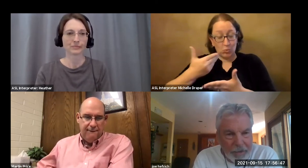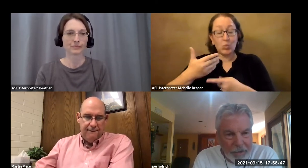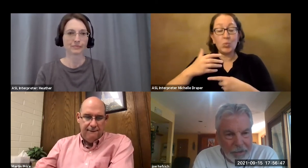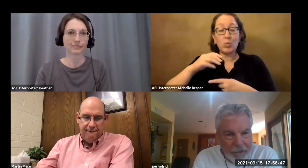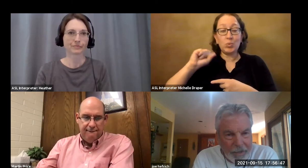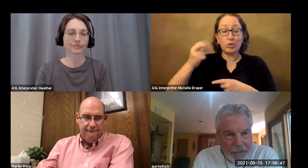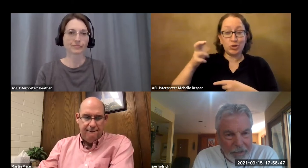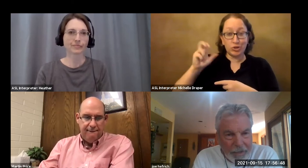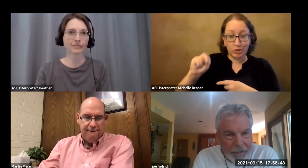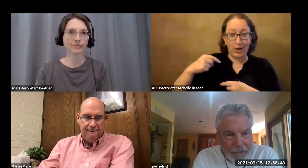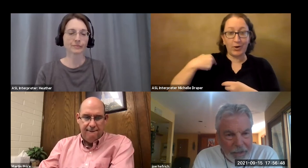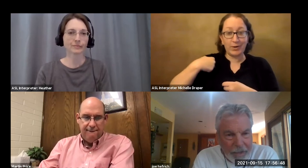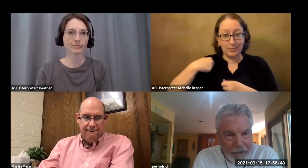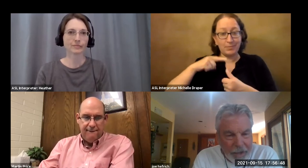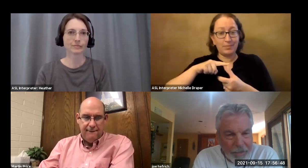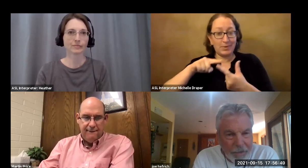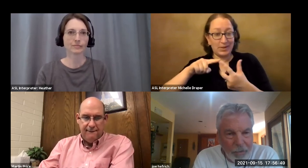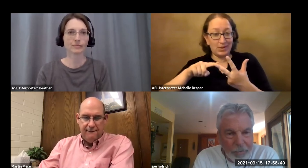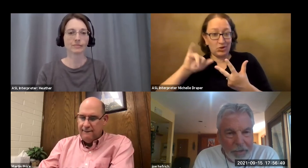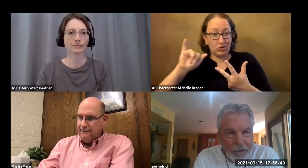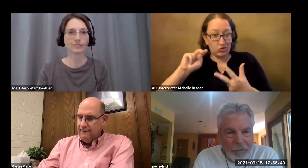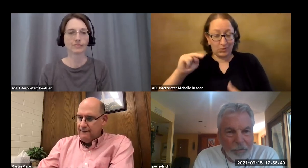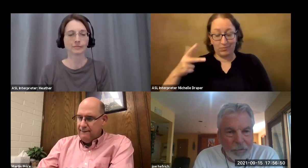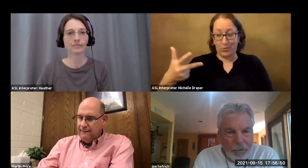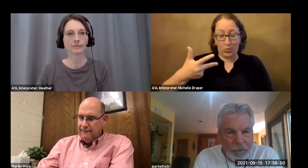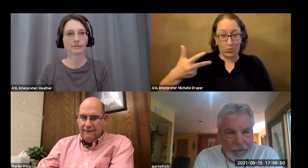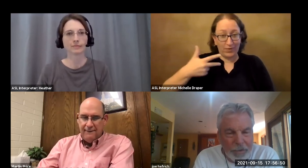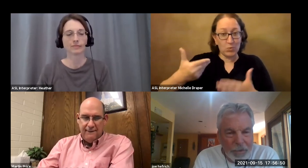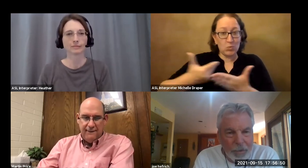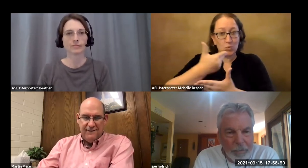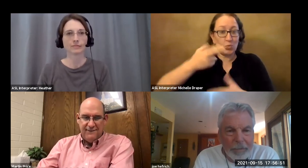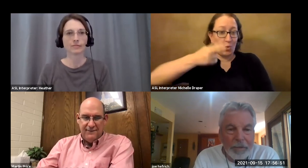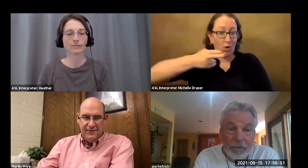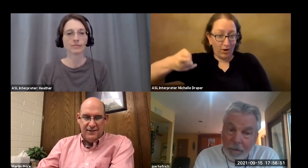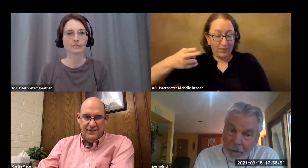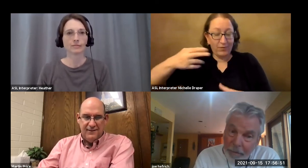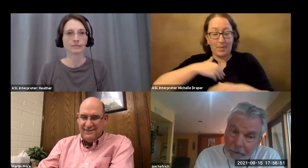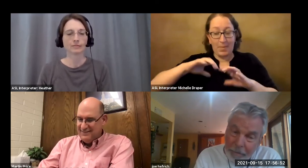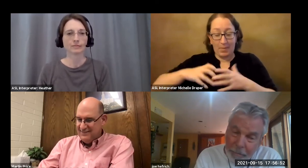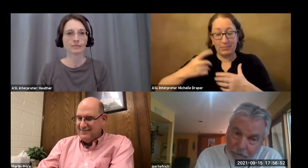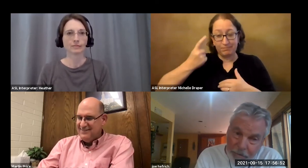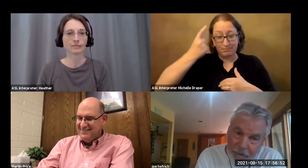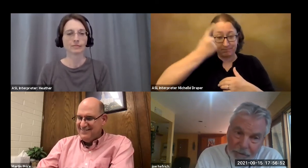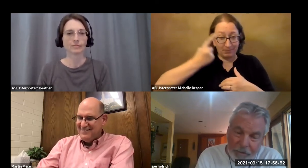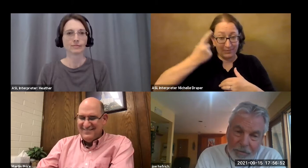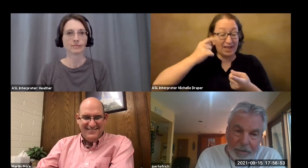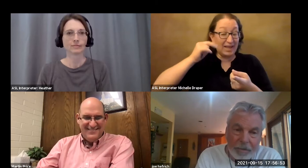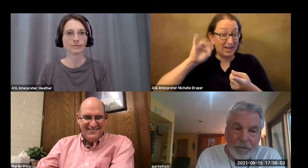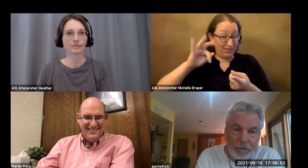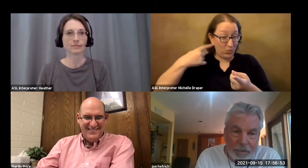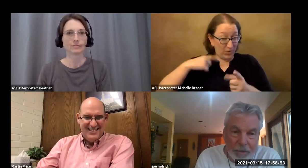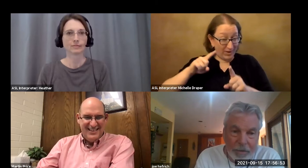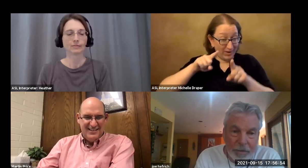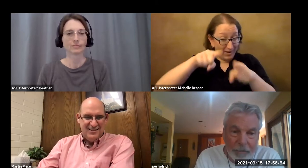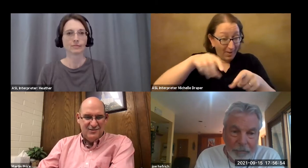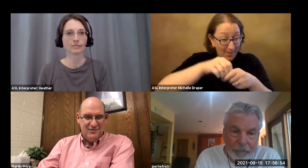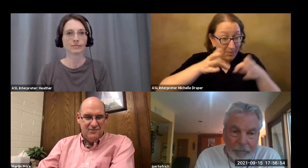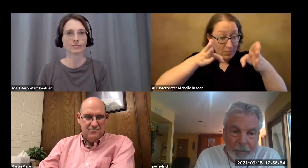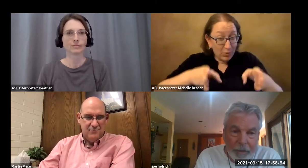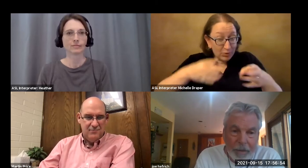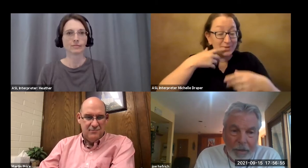and I thought it would be helpful for us to maybe stop by in person at the Sanderson